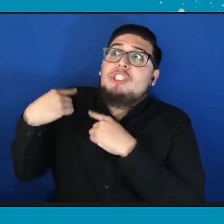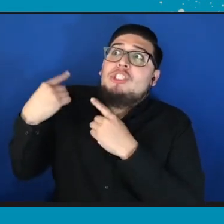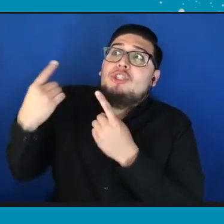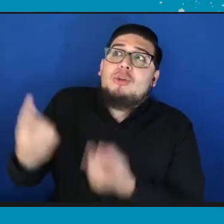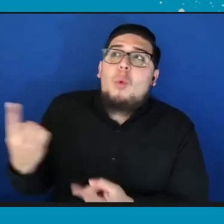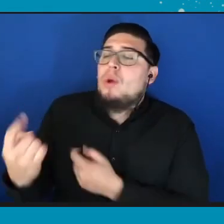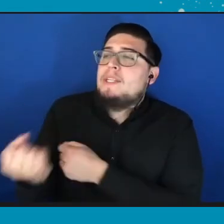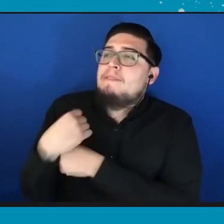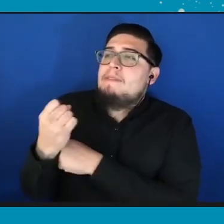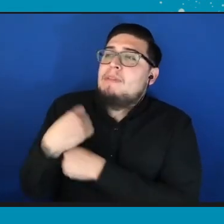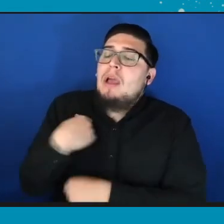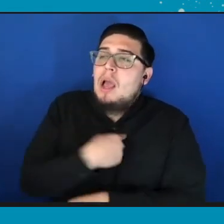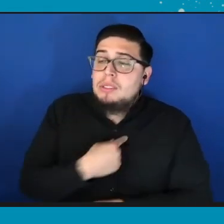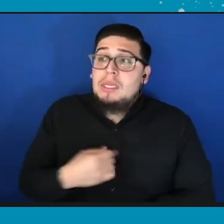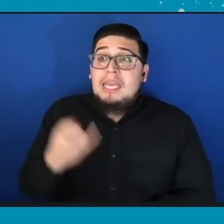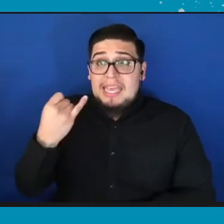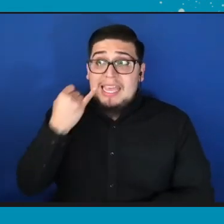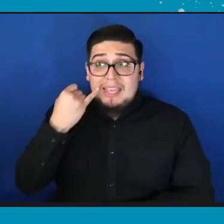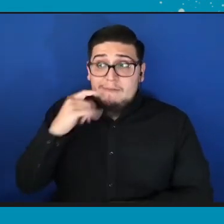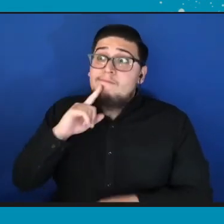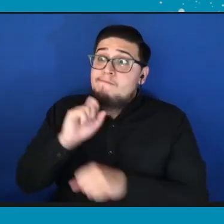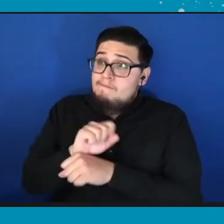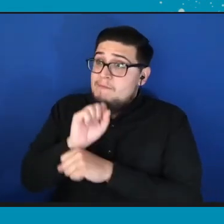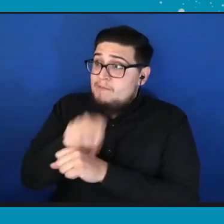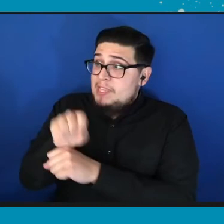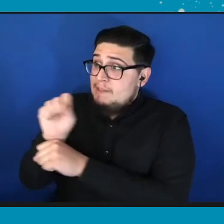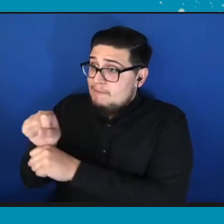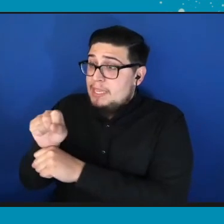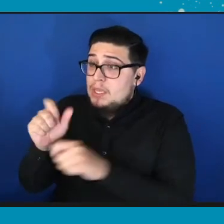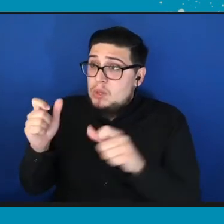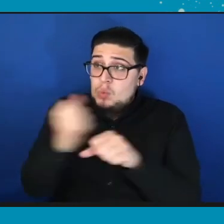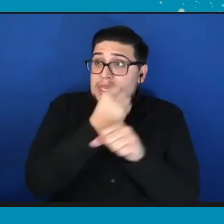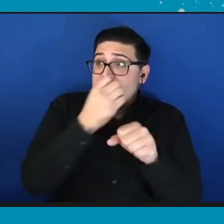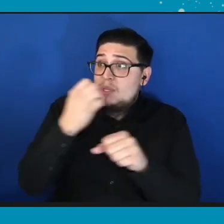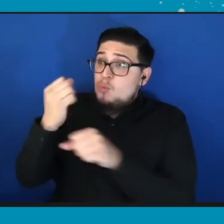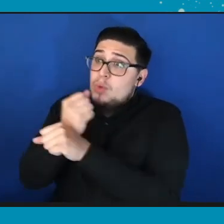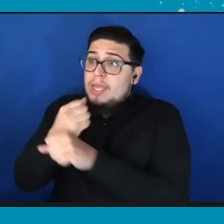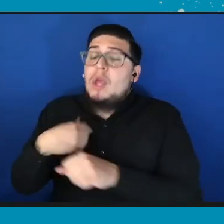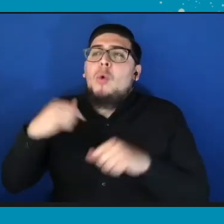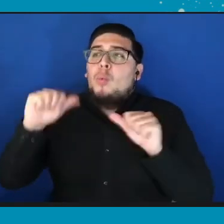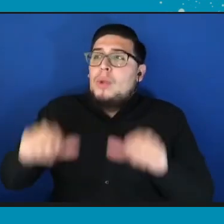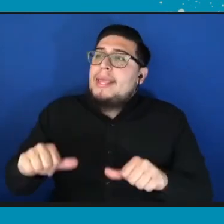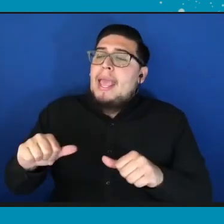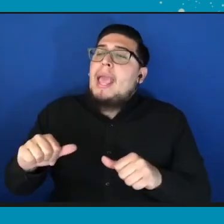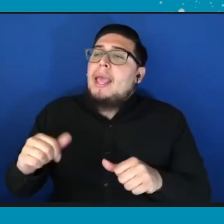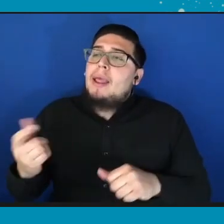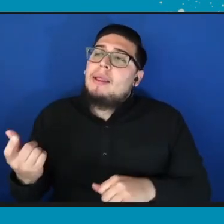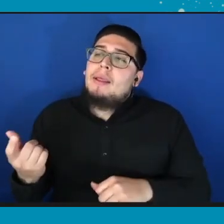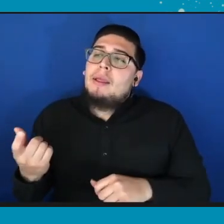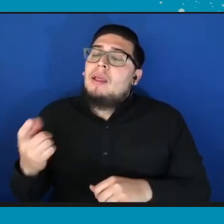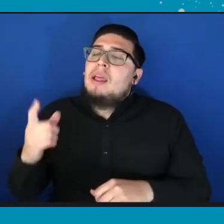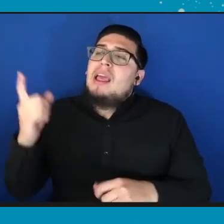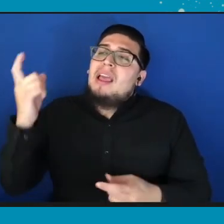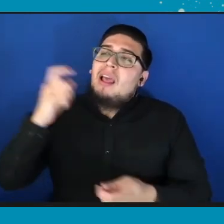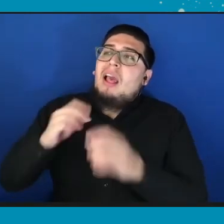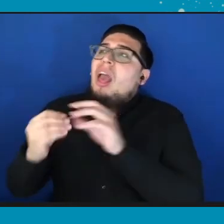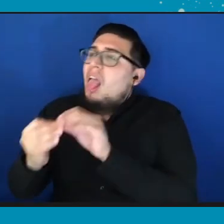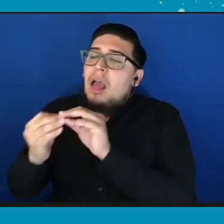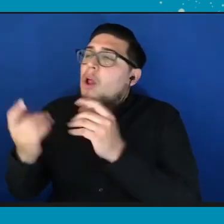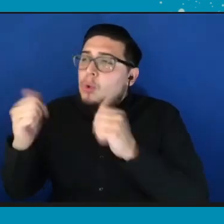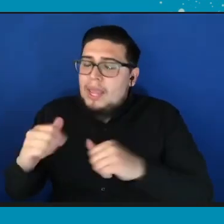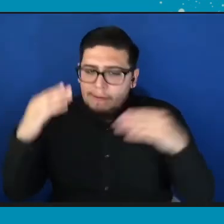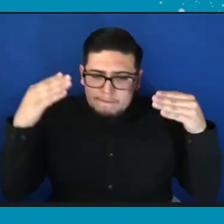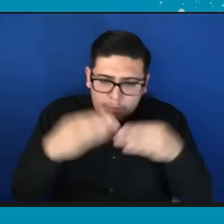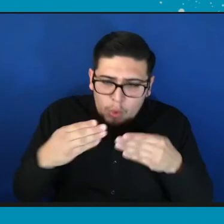are able to do these things and win these major victories, then we can begin to go on the offensive and stop just defending the existing